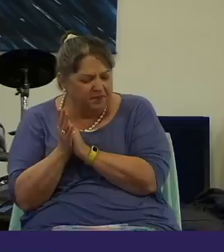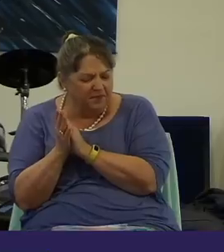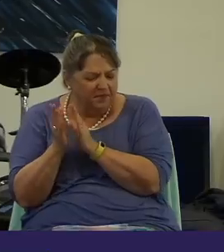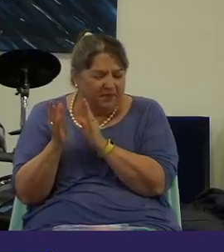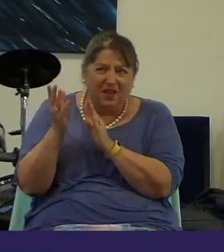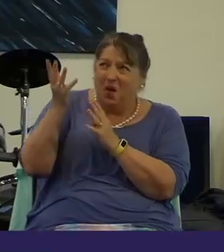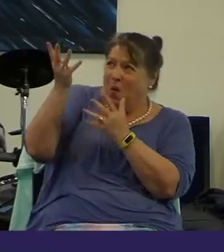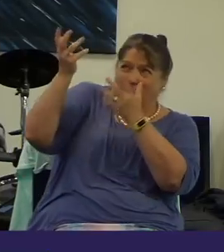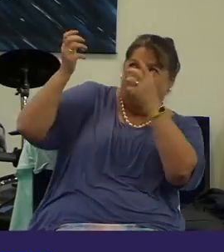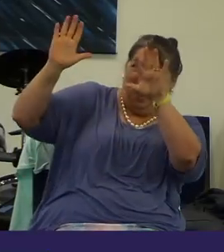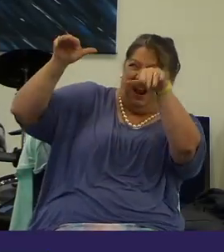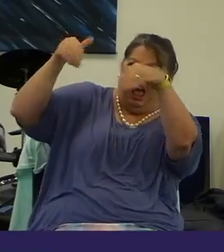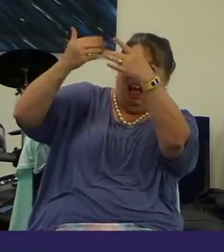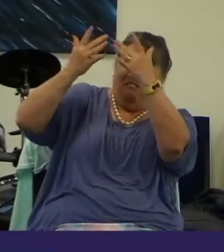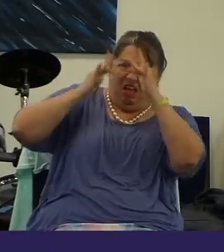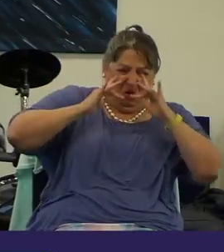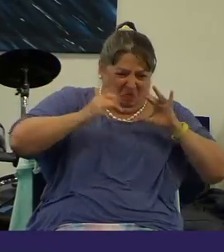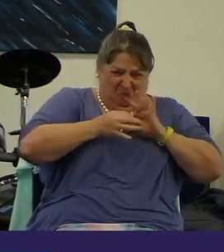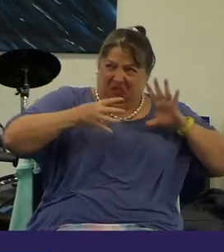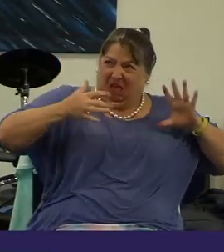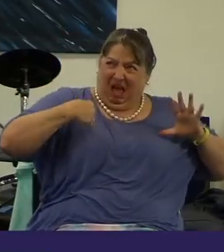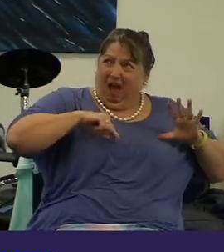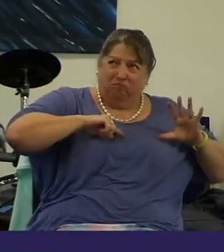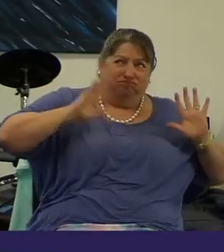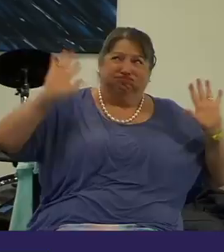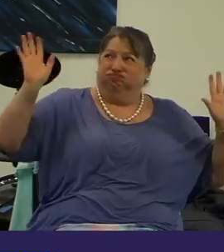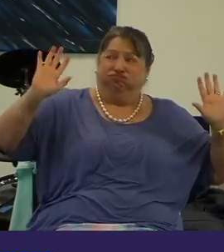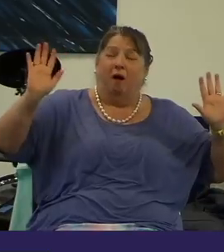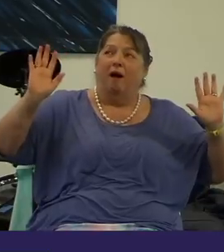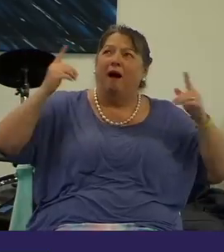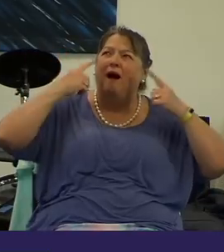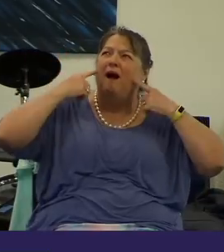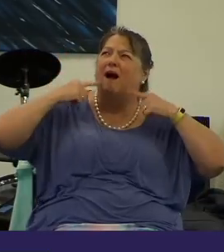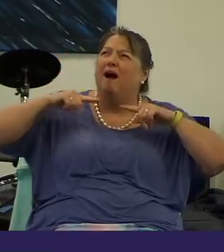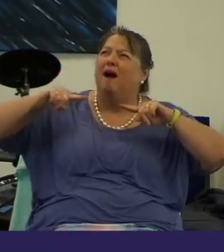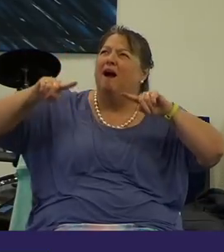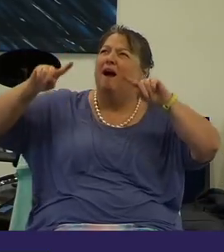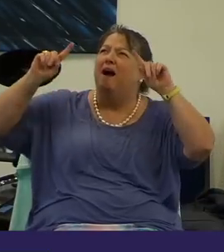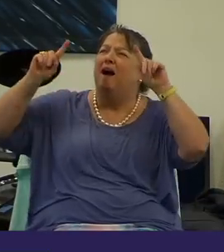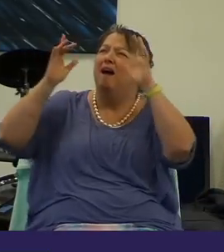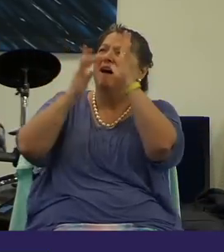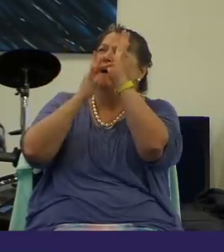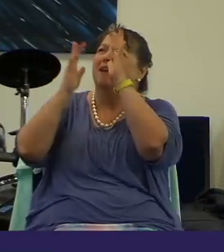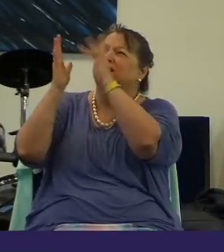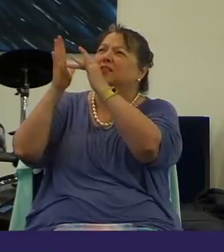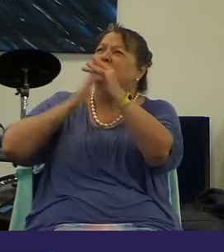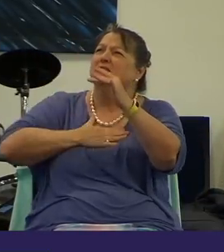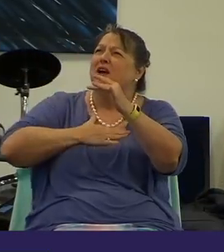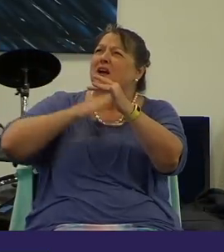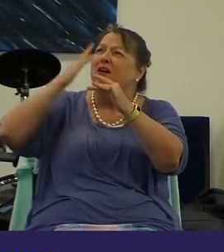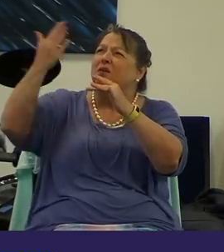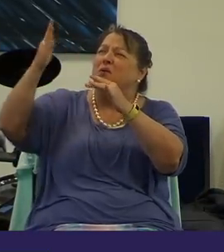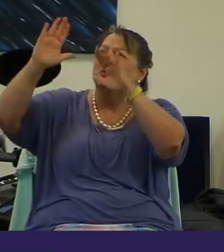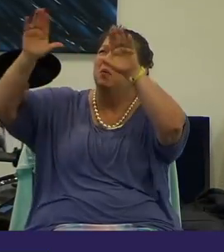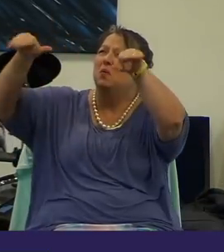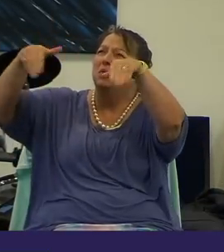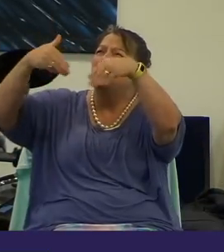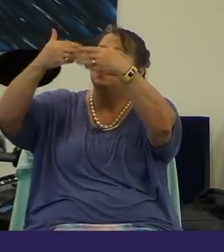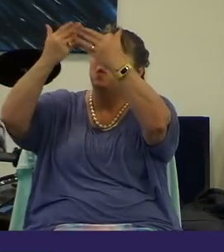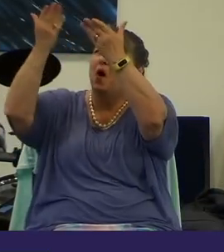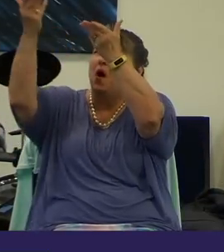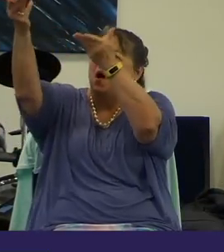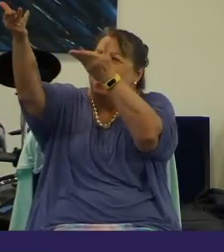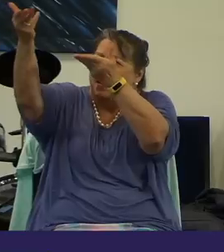You didn't want heaven without us, so Jesus,